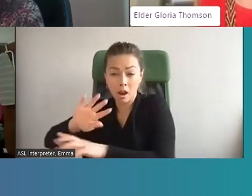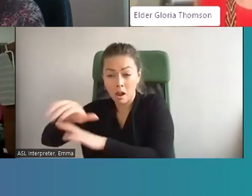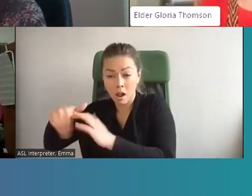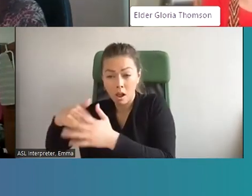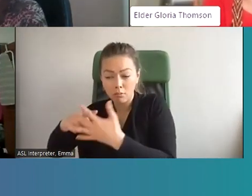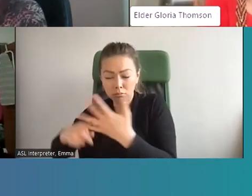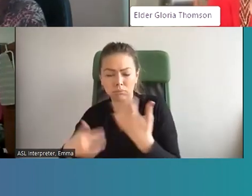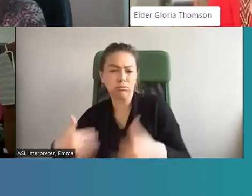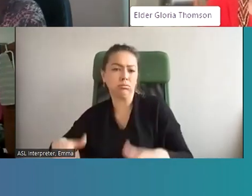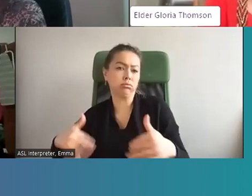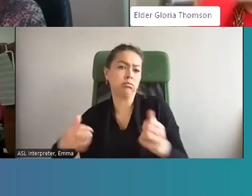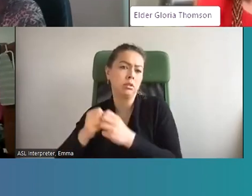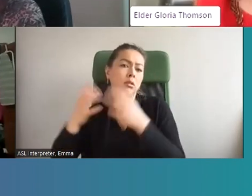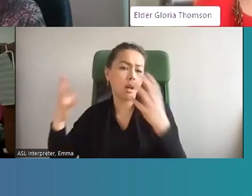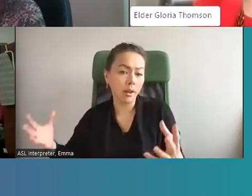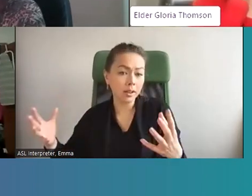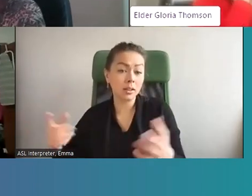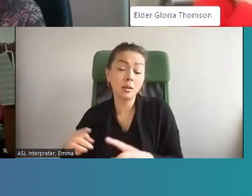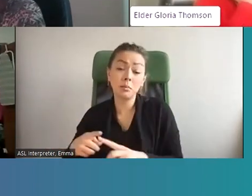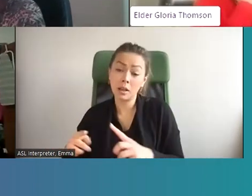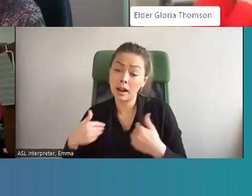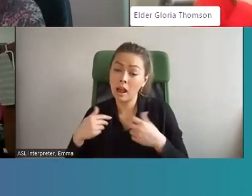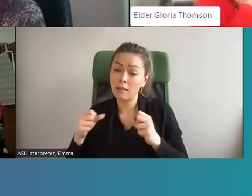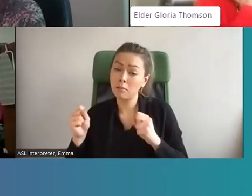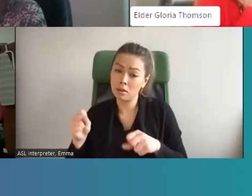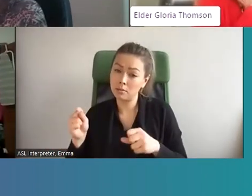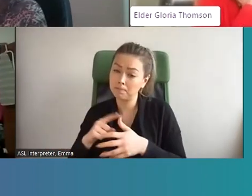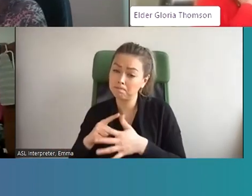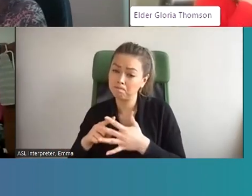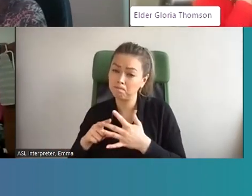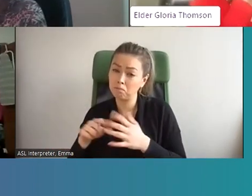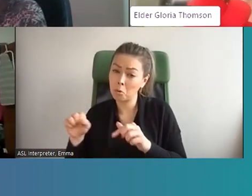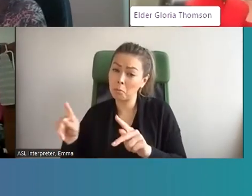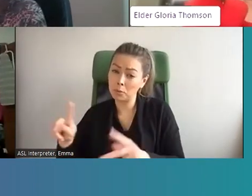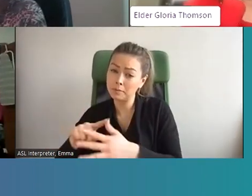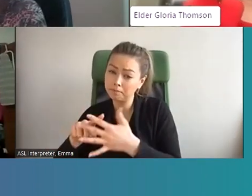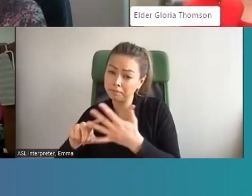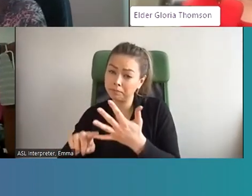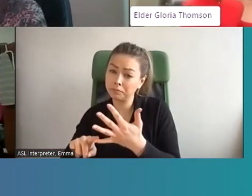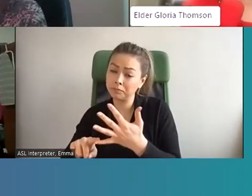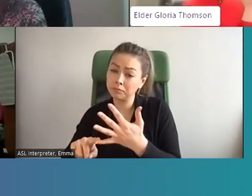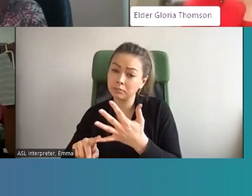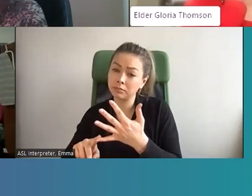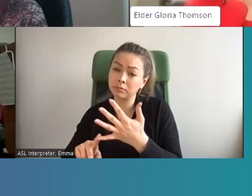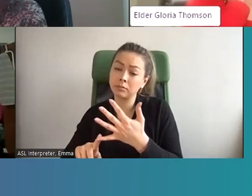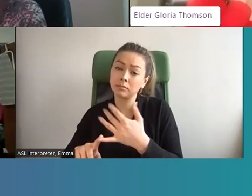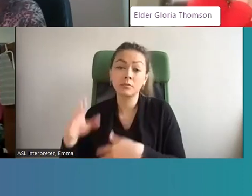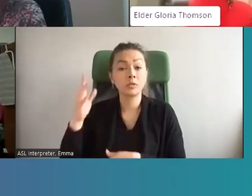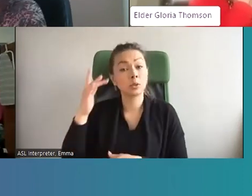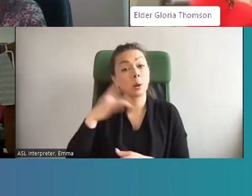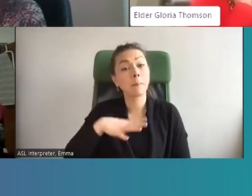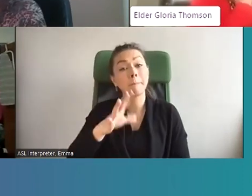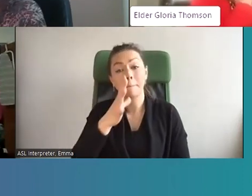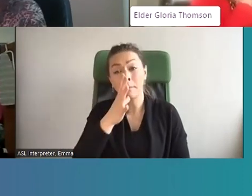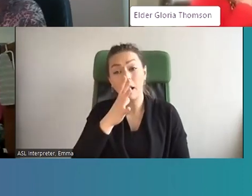some possibilities, and I think that's why the mother's line was so important, the mother's bloodline, because